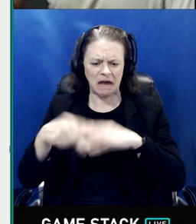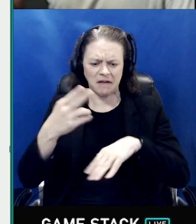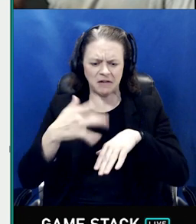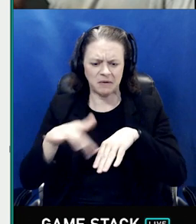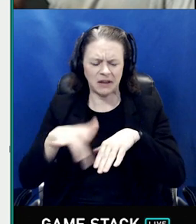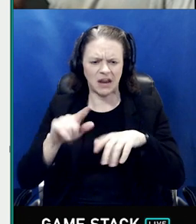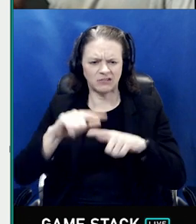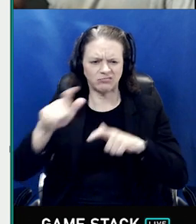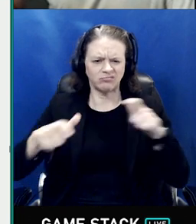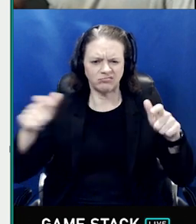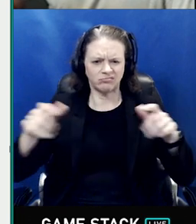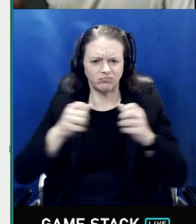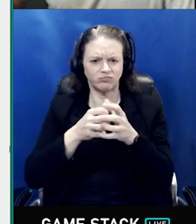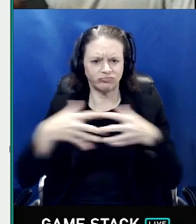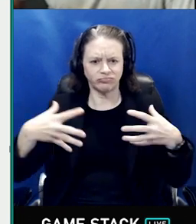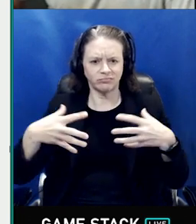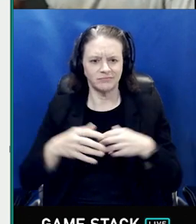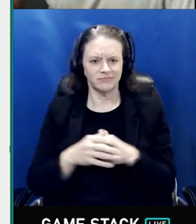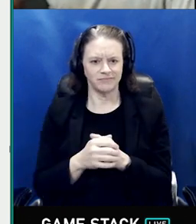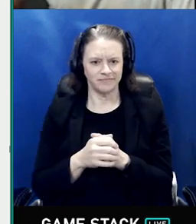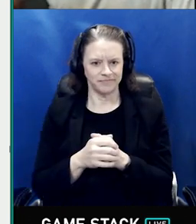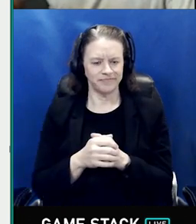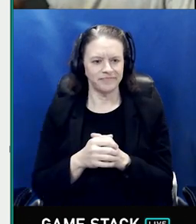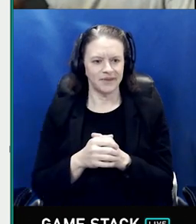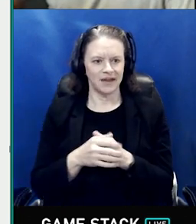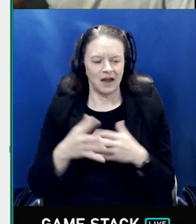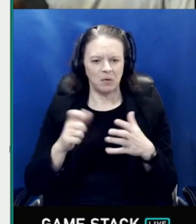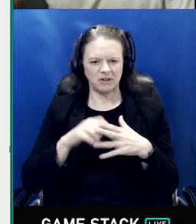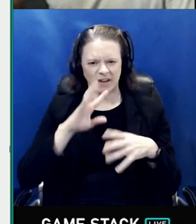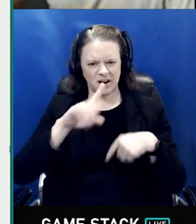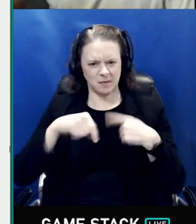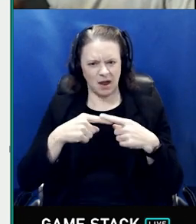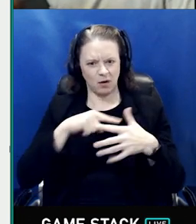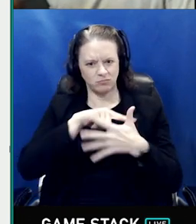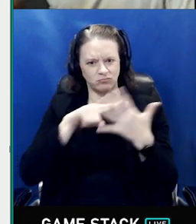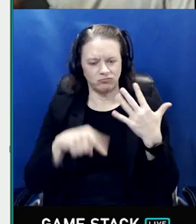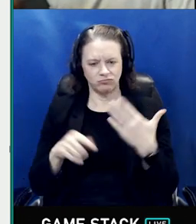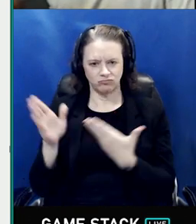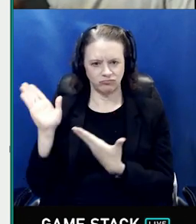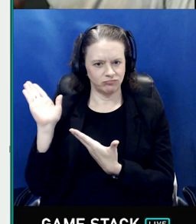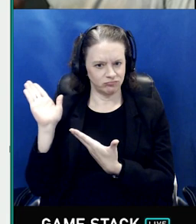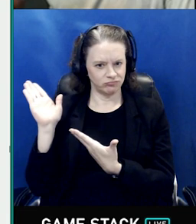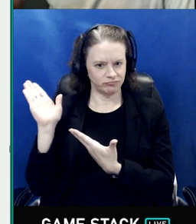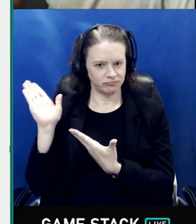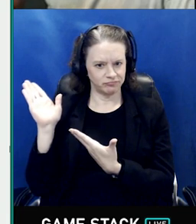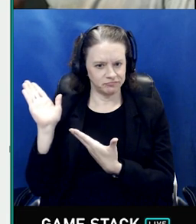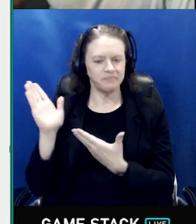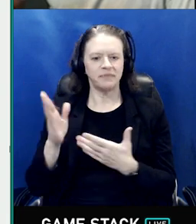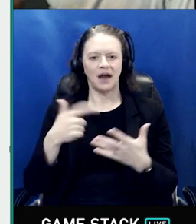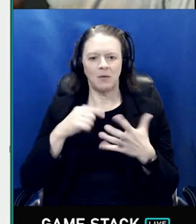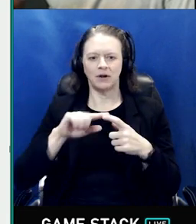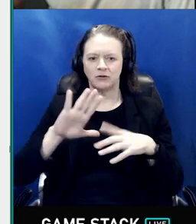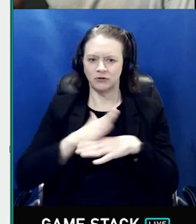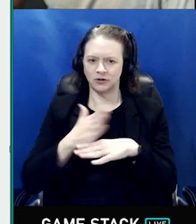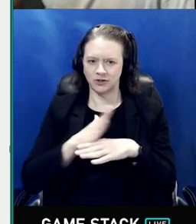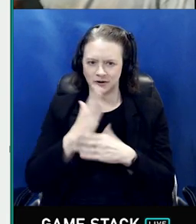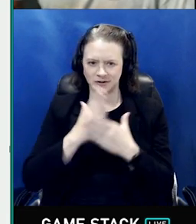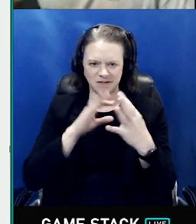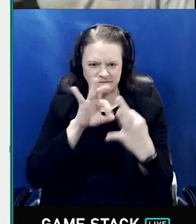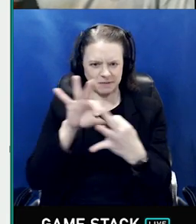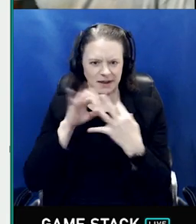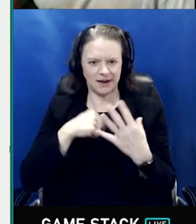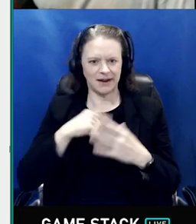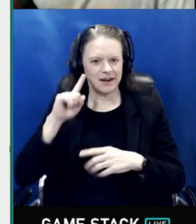cover the following. First, I'd like to spend a moment just sharing the kind of feedback I hear from gaming developers about